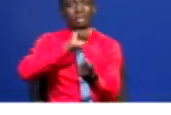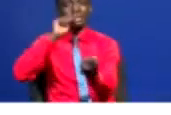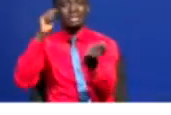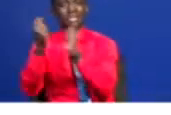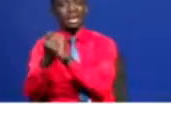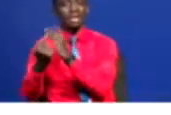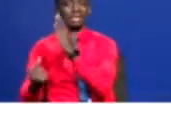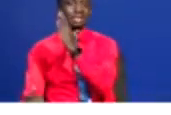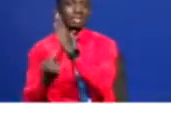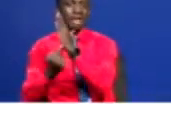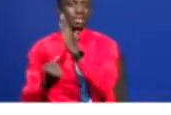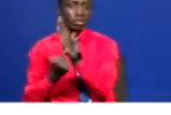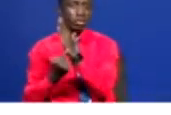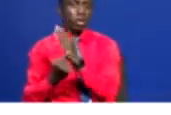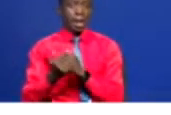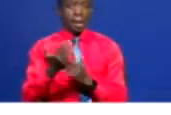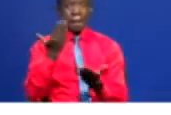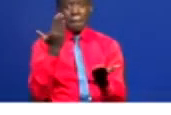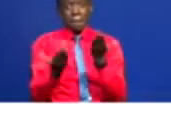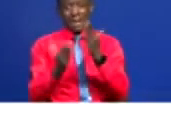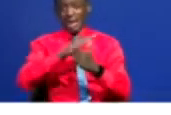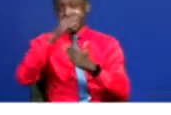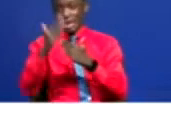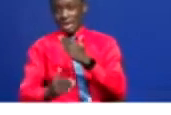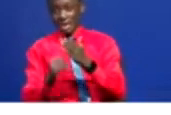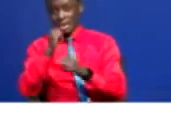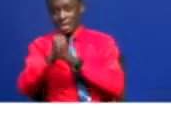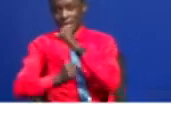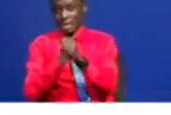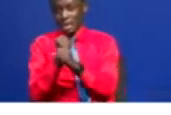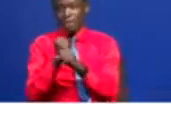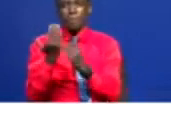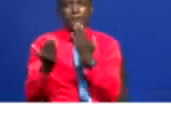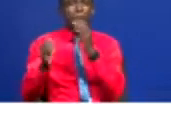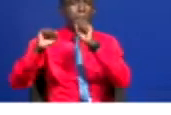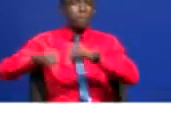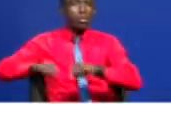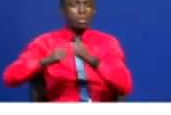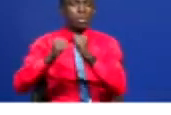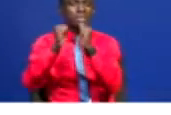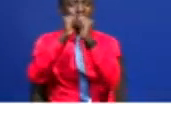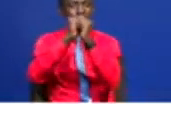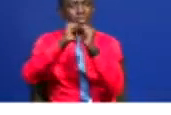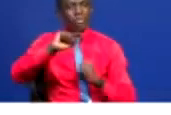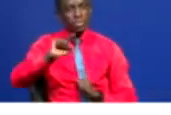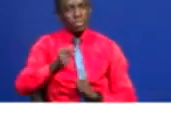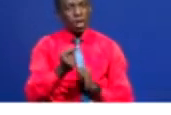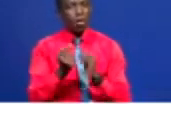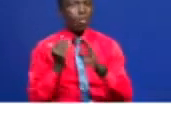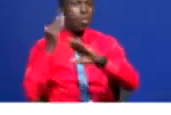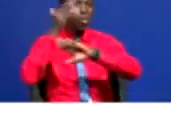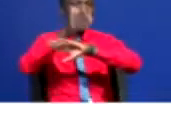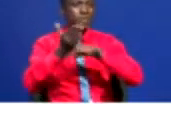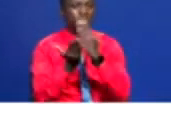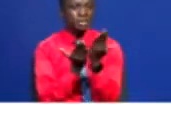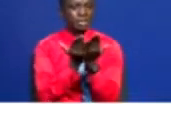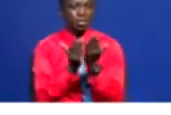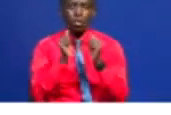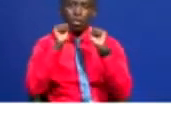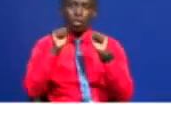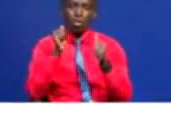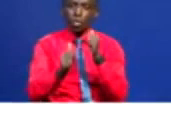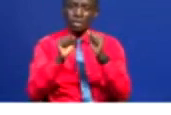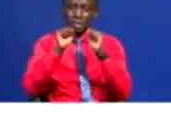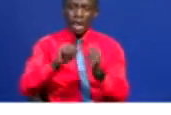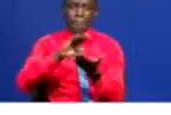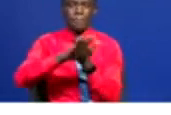We envisage that by the end of the year, out of a possible 10,000 plus services that can possibly be digitalized, we